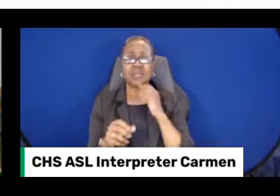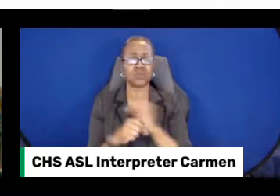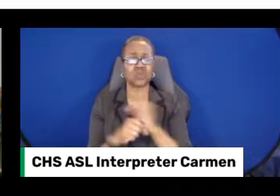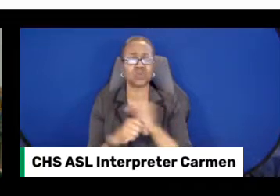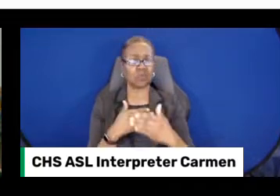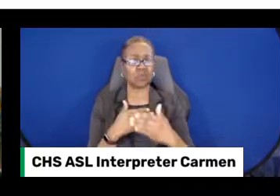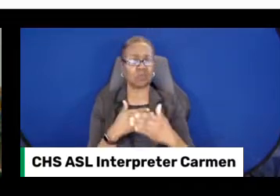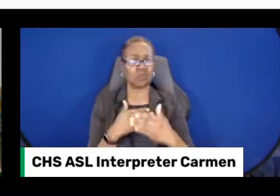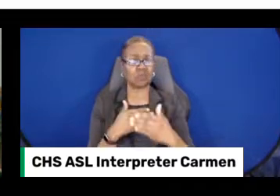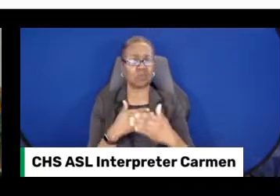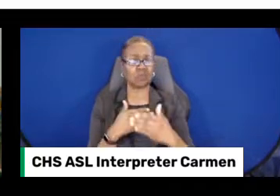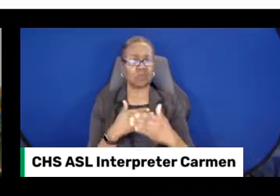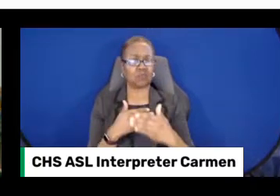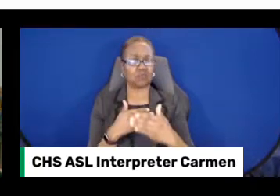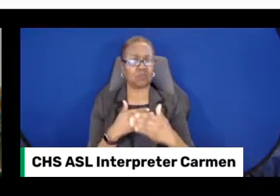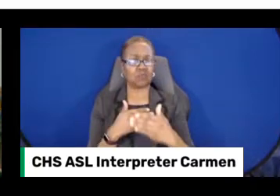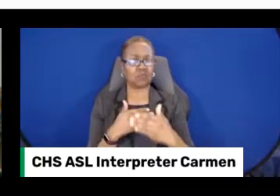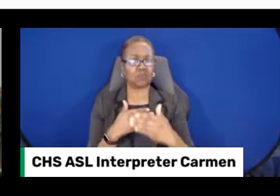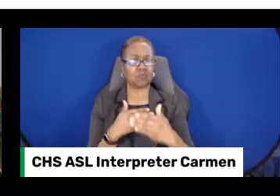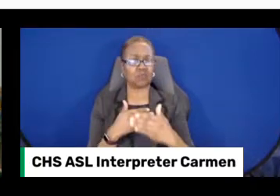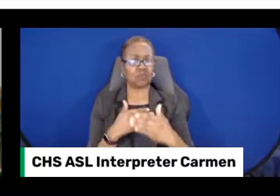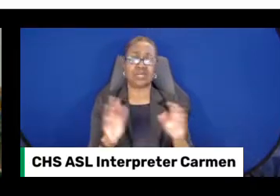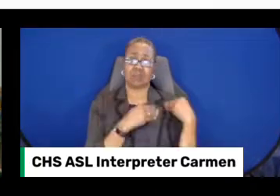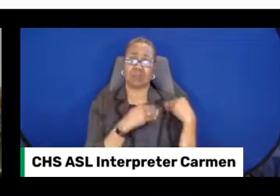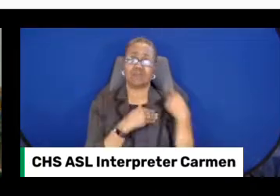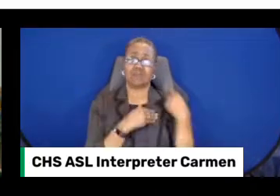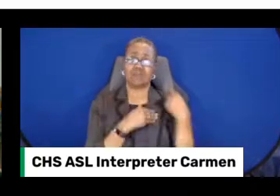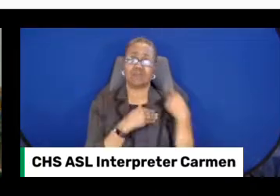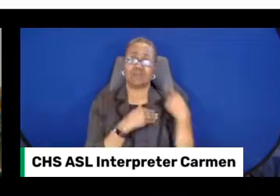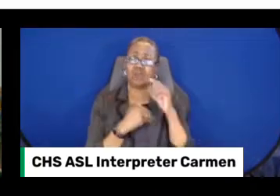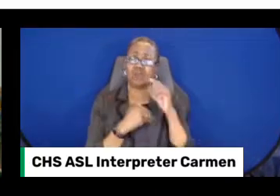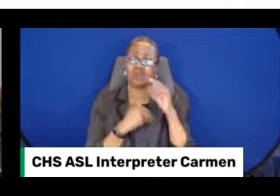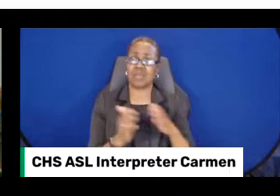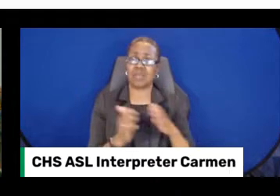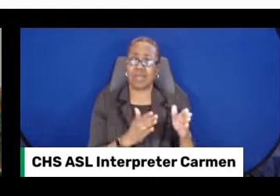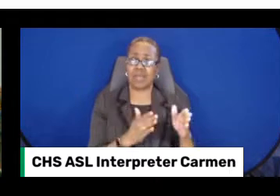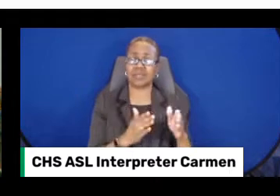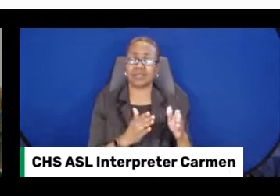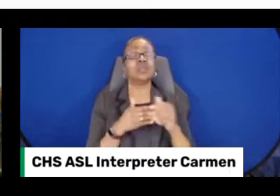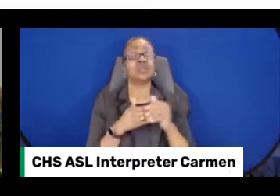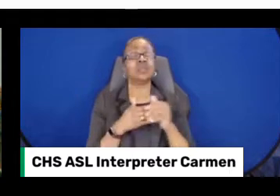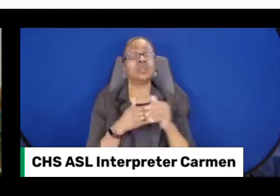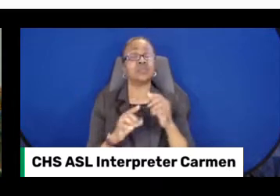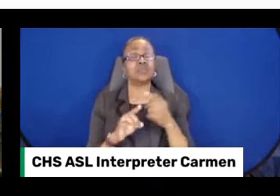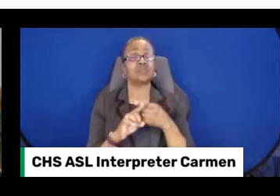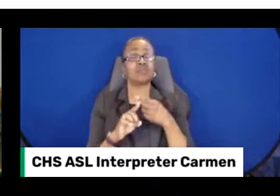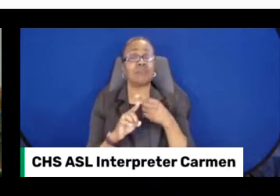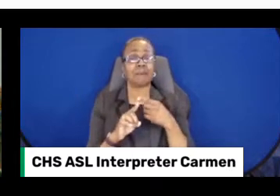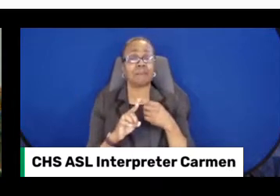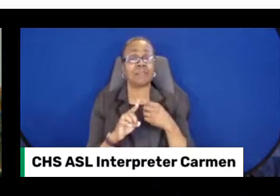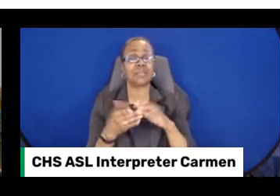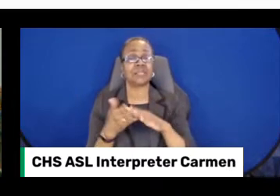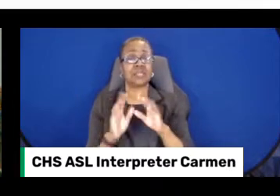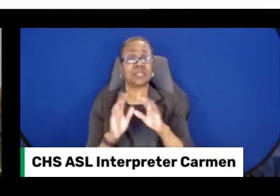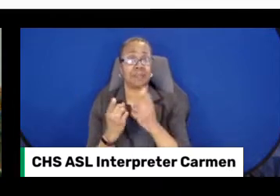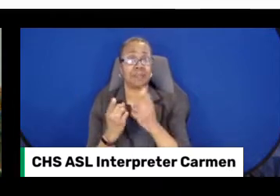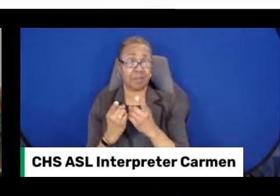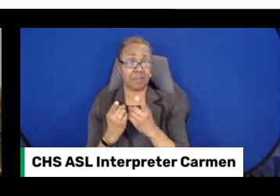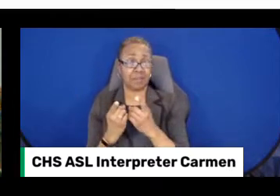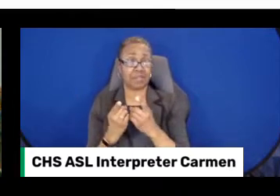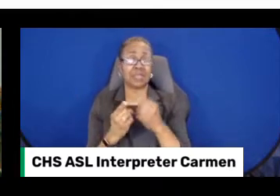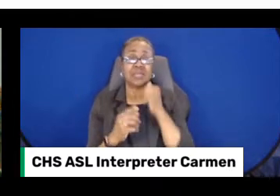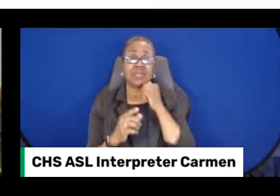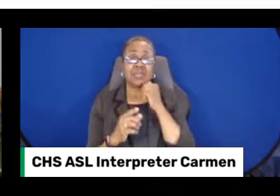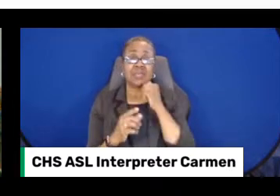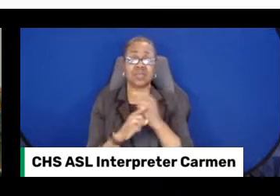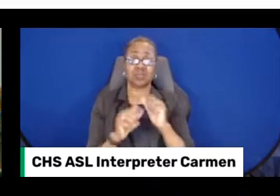those plans. And so leaders from city departments, sister agencies, and community-based organizations